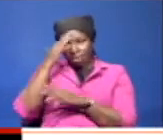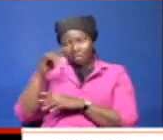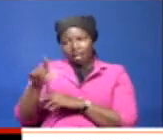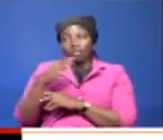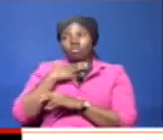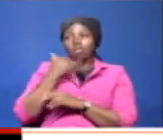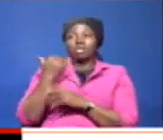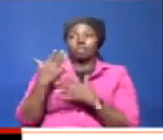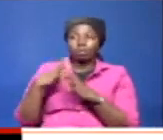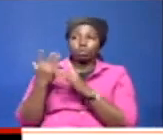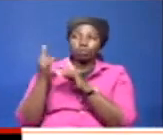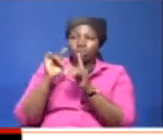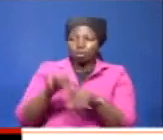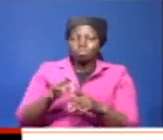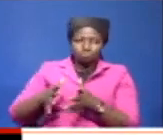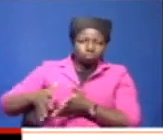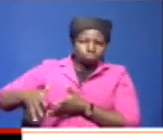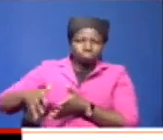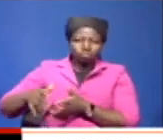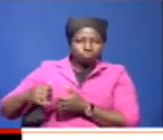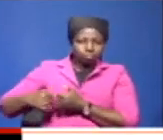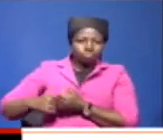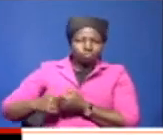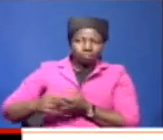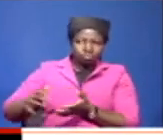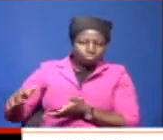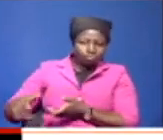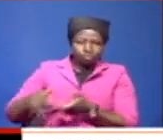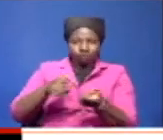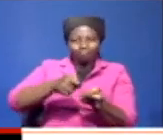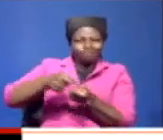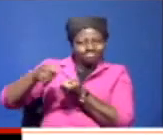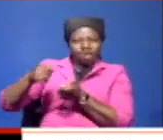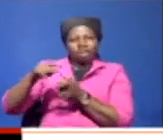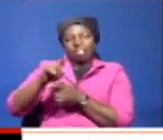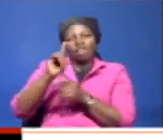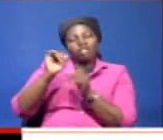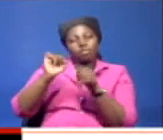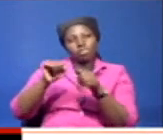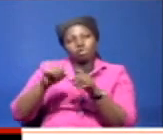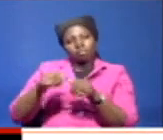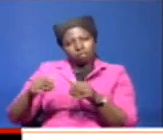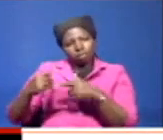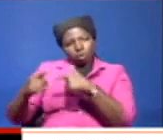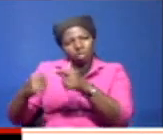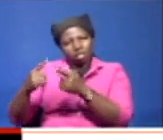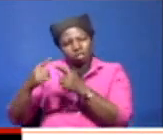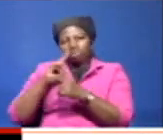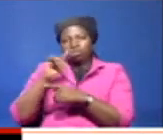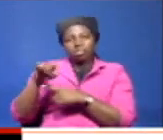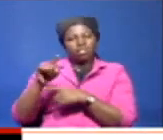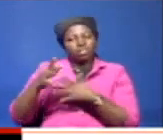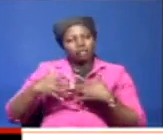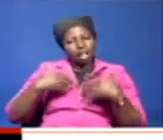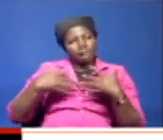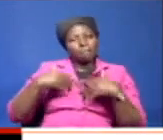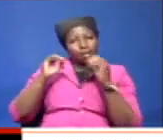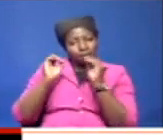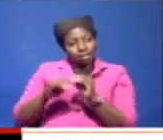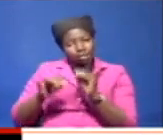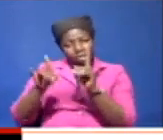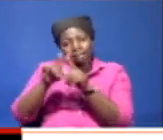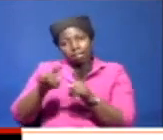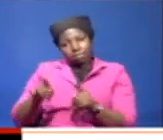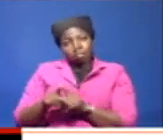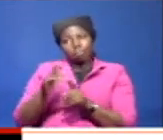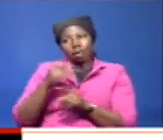car, pushed it back on its wheels, and he would have been able to proceed. So definitely he was unhappy. There's also an aspect of safety in terms of, you know,